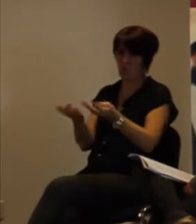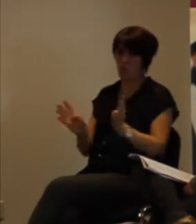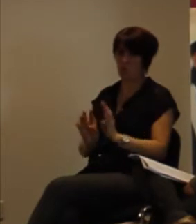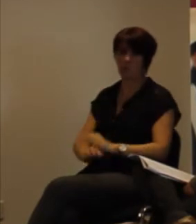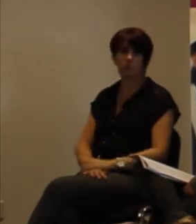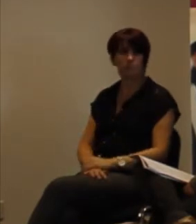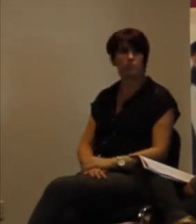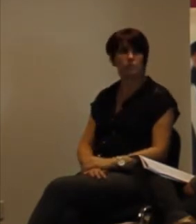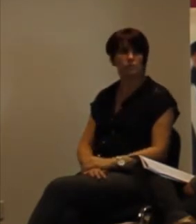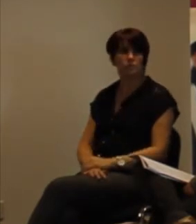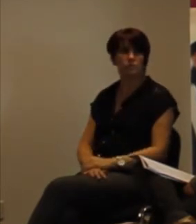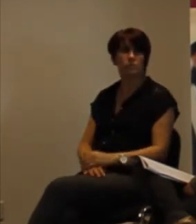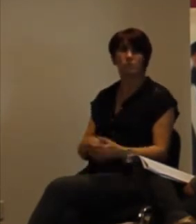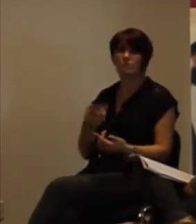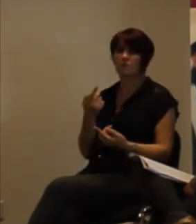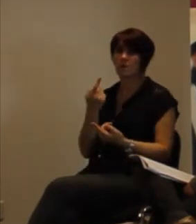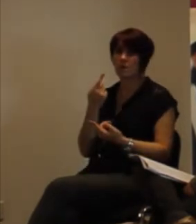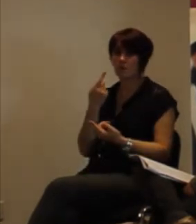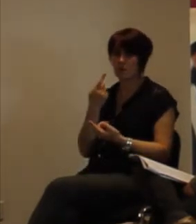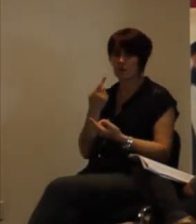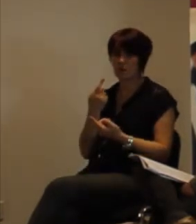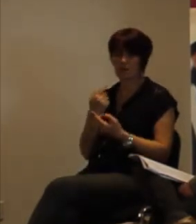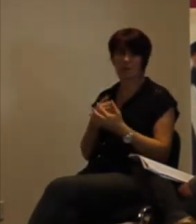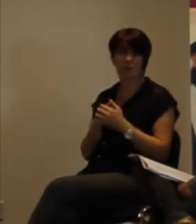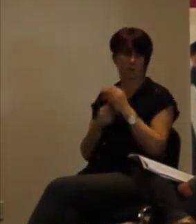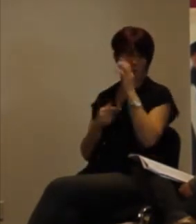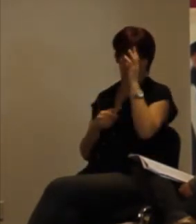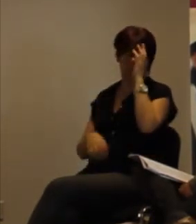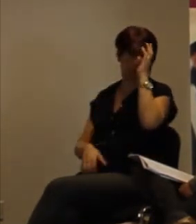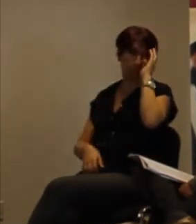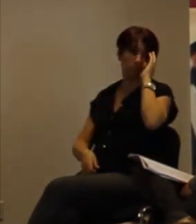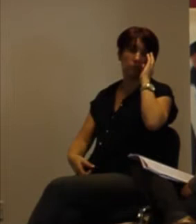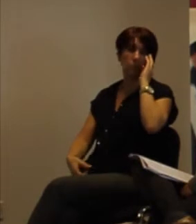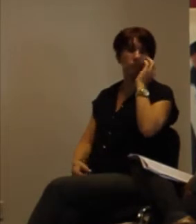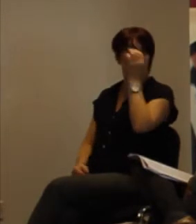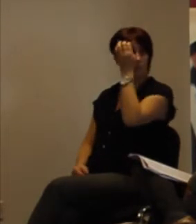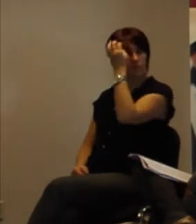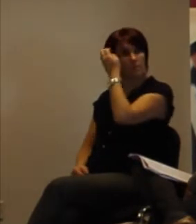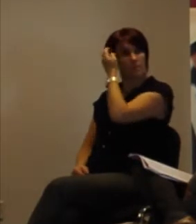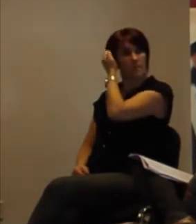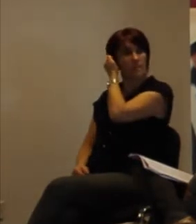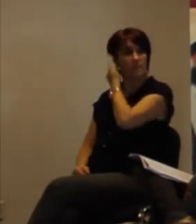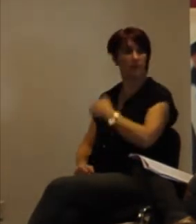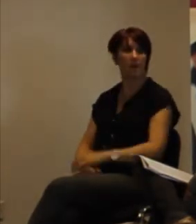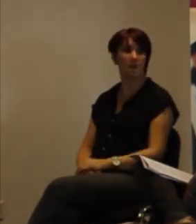Okay, another adjustment to the conditions,